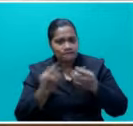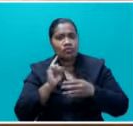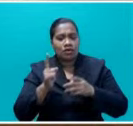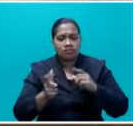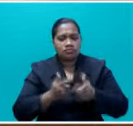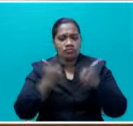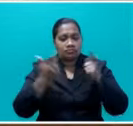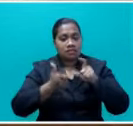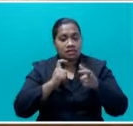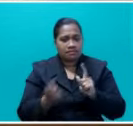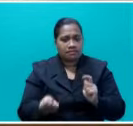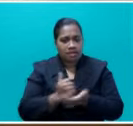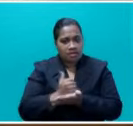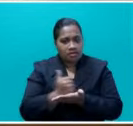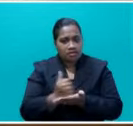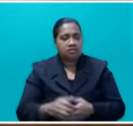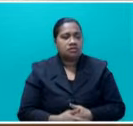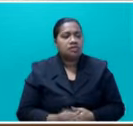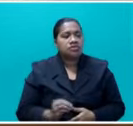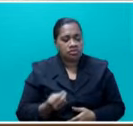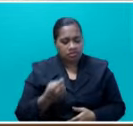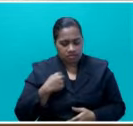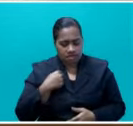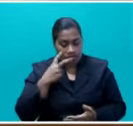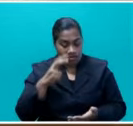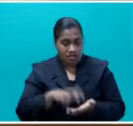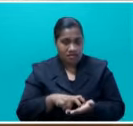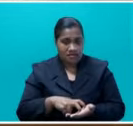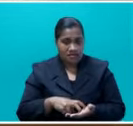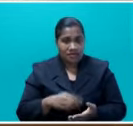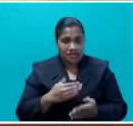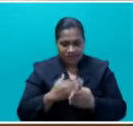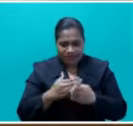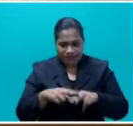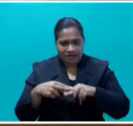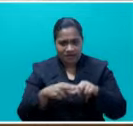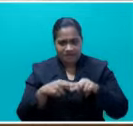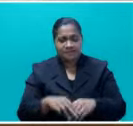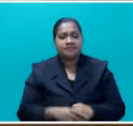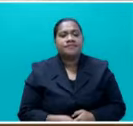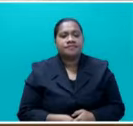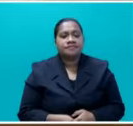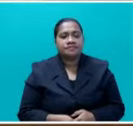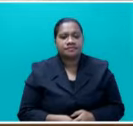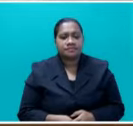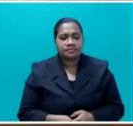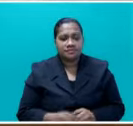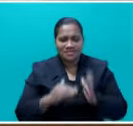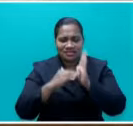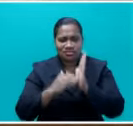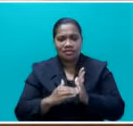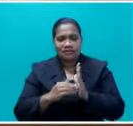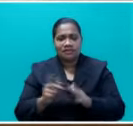of this achievement, I recognize the important juncture in which Fiji is taking up the chairmanship of the Pacific Islands Forum.